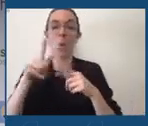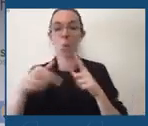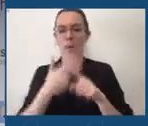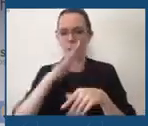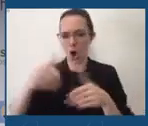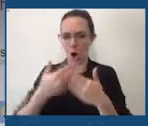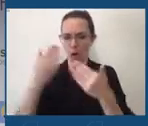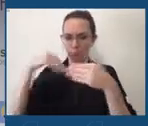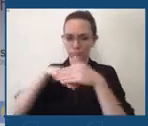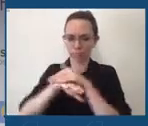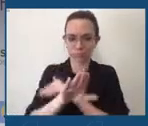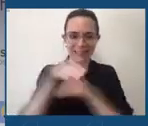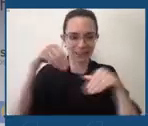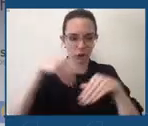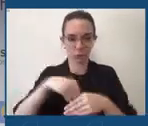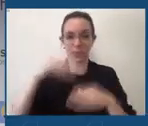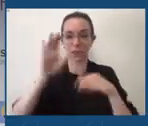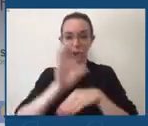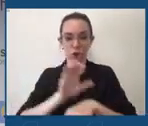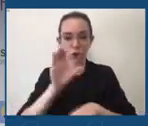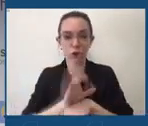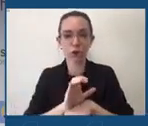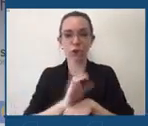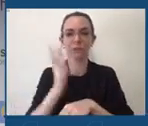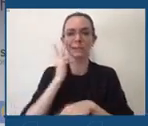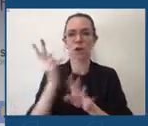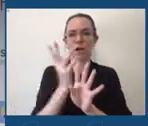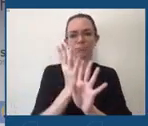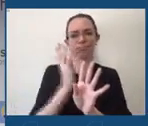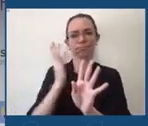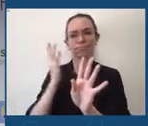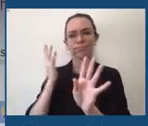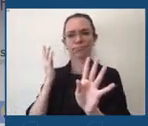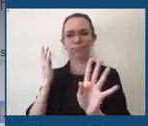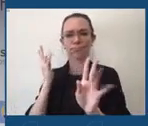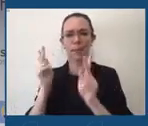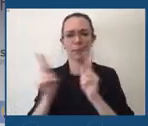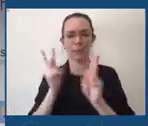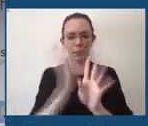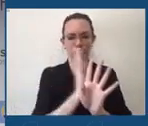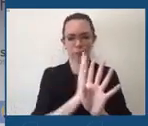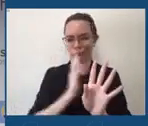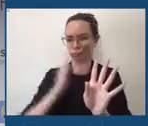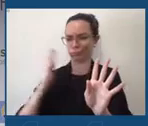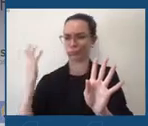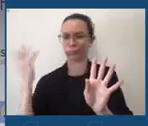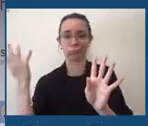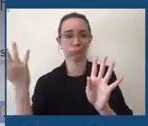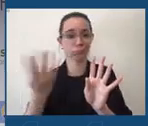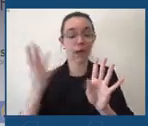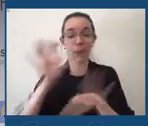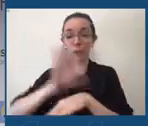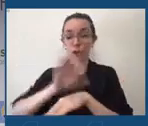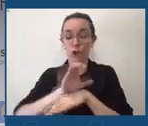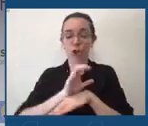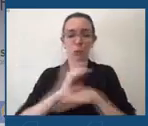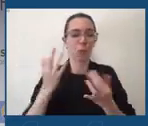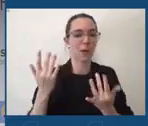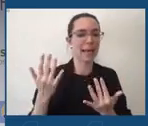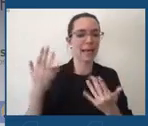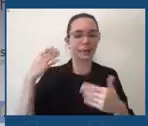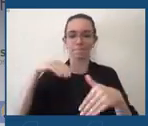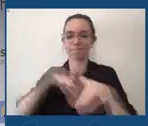church, witnessing a line of people surrounding this church, waiting to enter the food